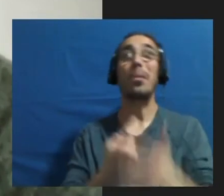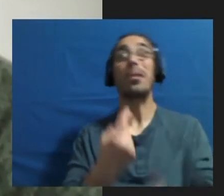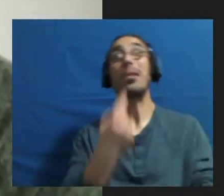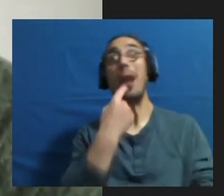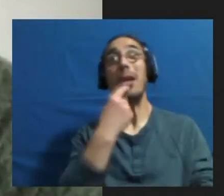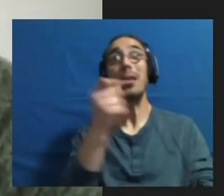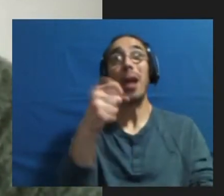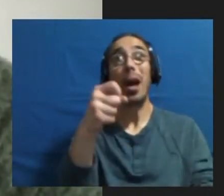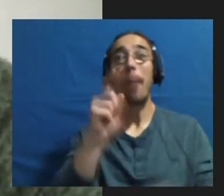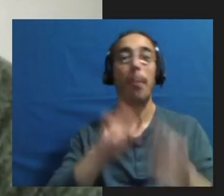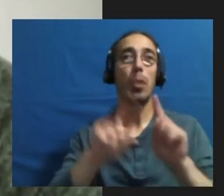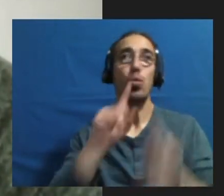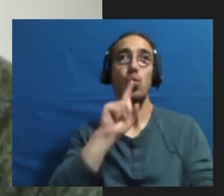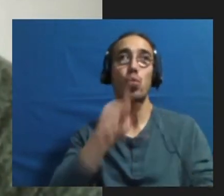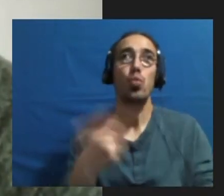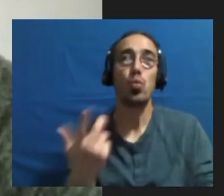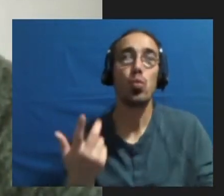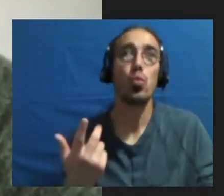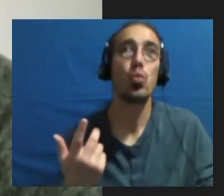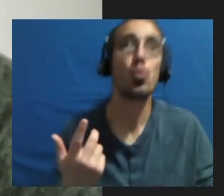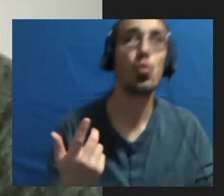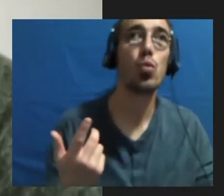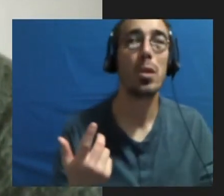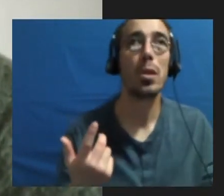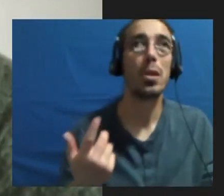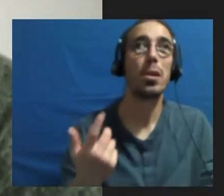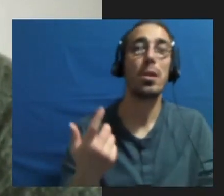it's true. Like I don't,